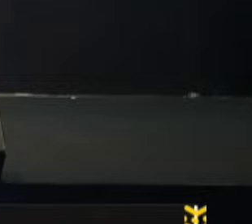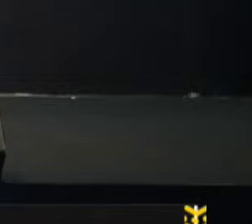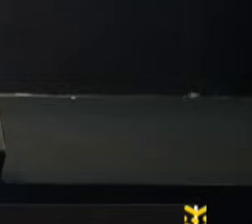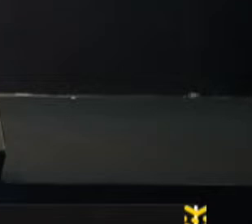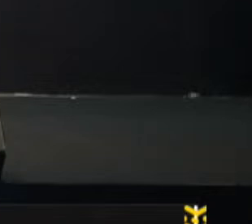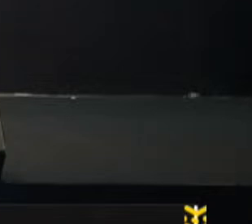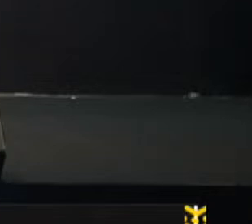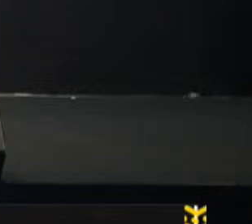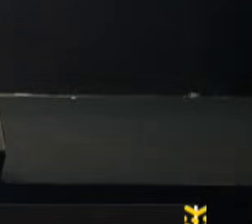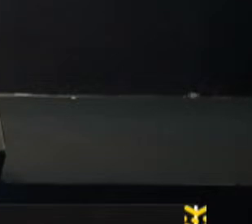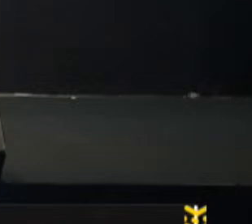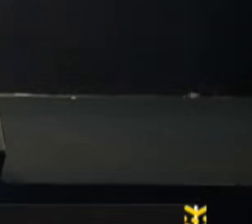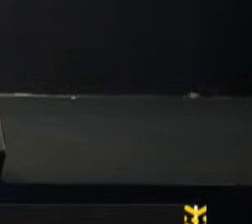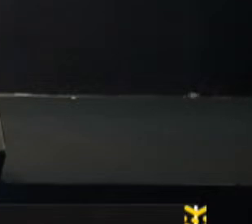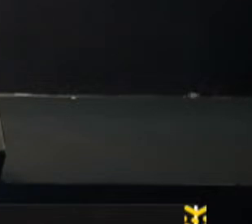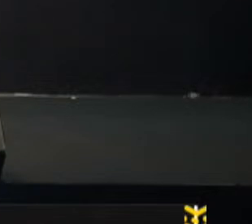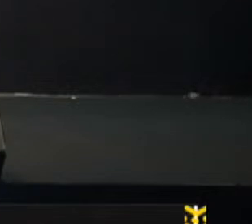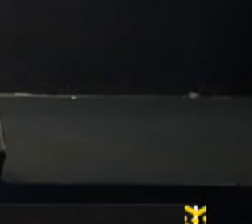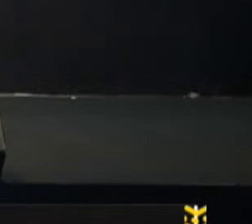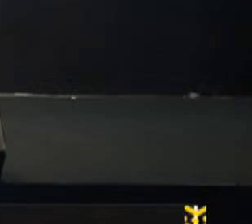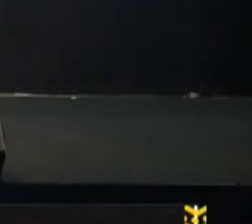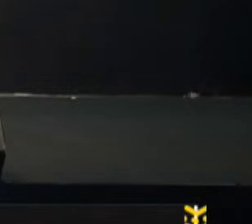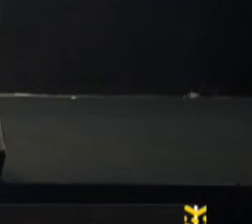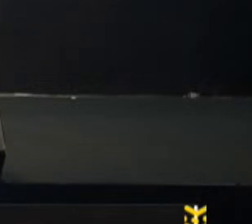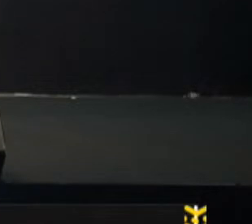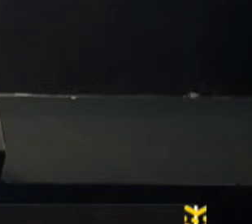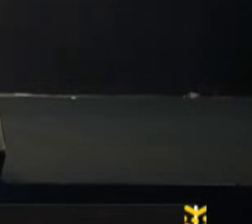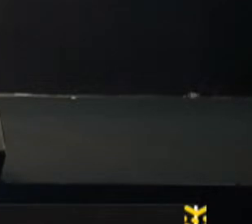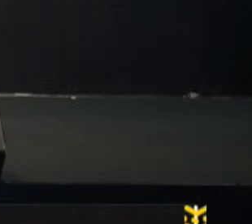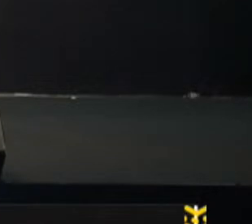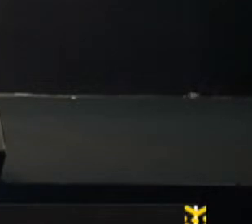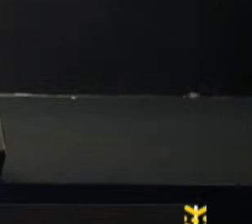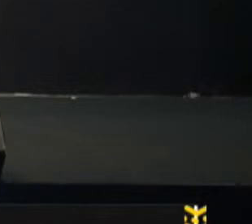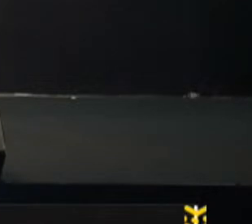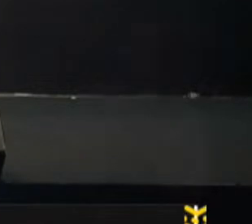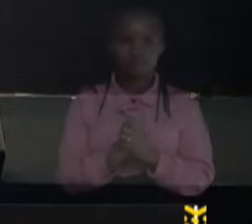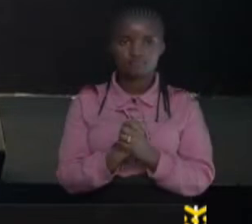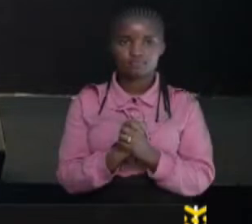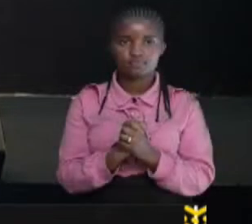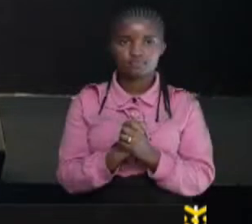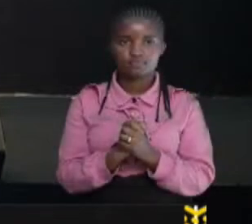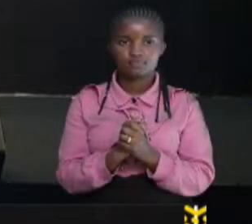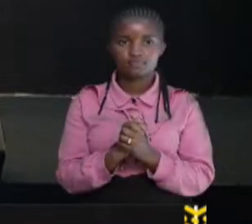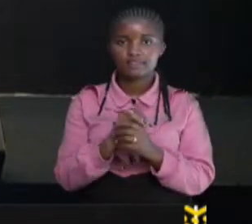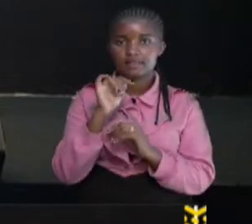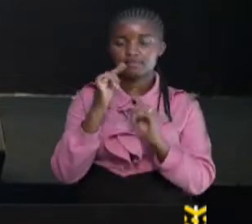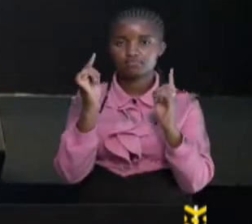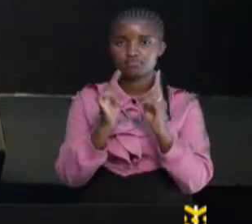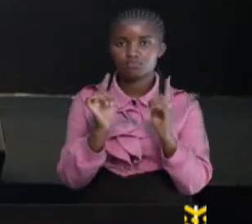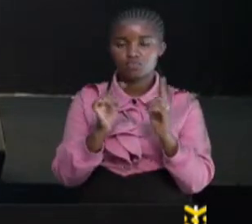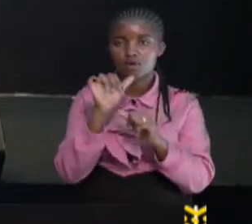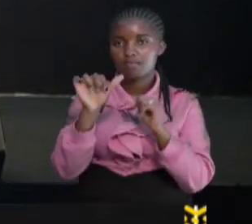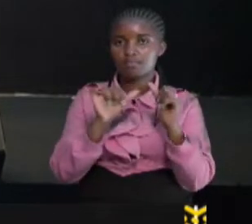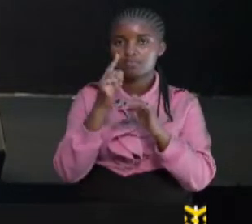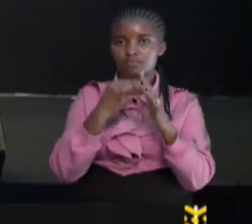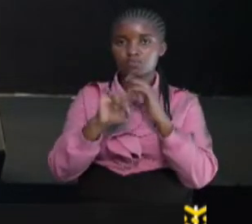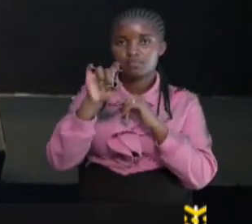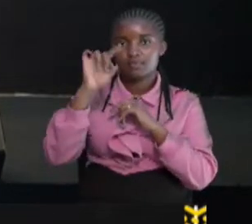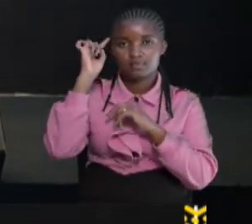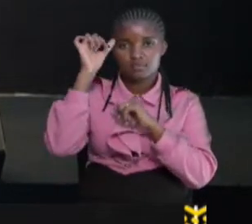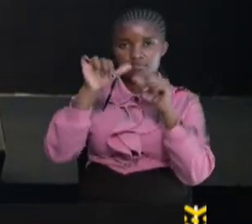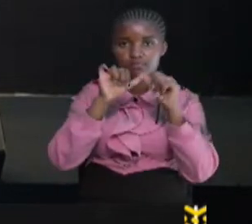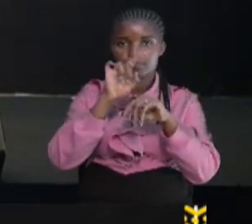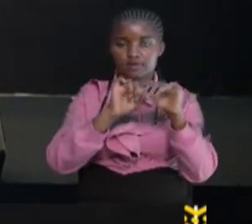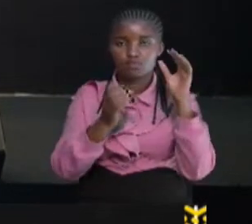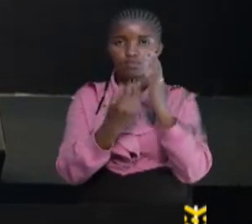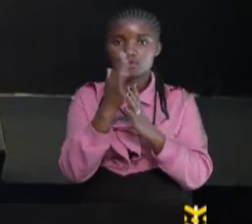time is almost up. So it's broken down like this. This is a snapshot of what you should be thinking about when producing your content.